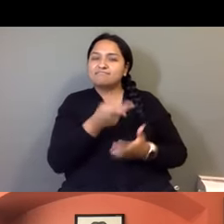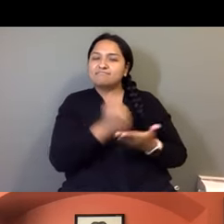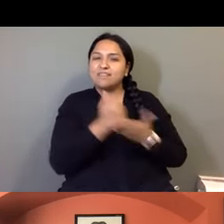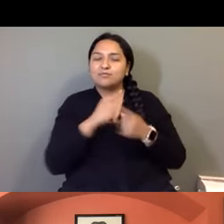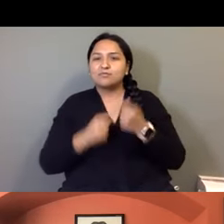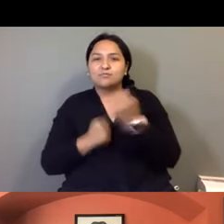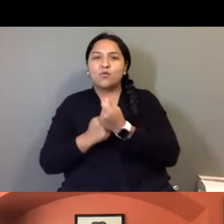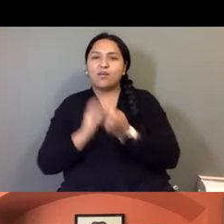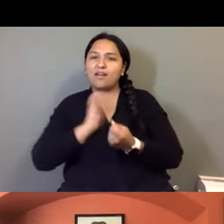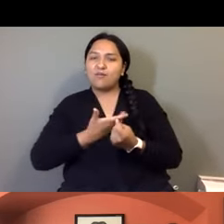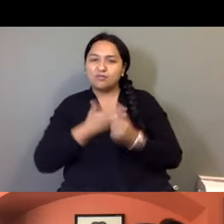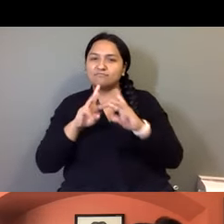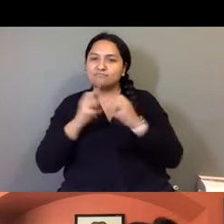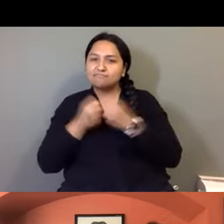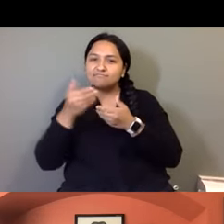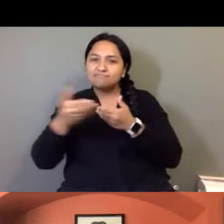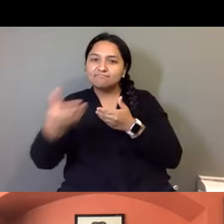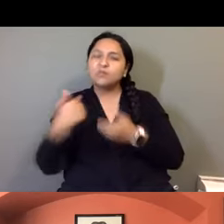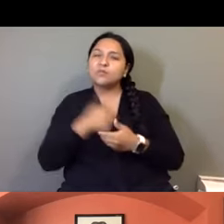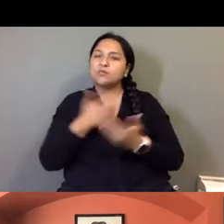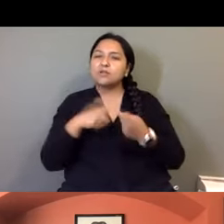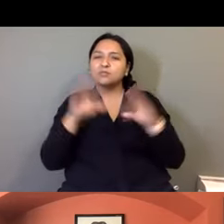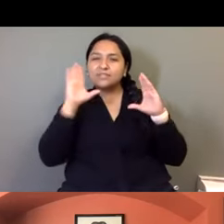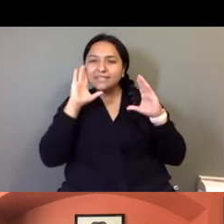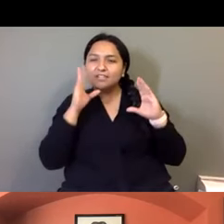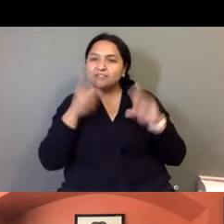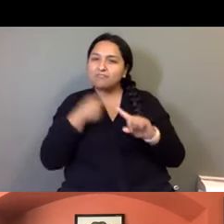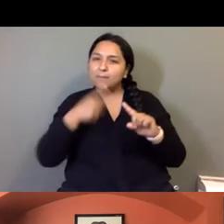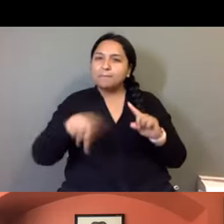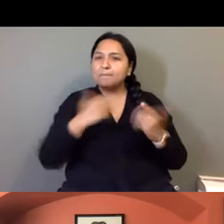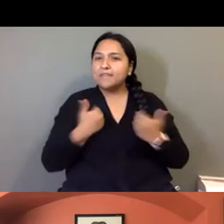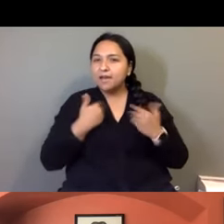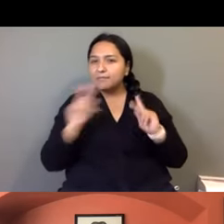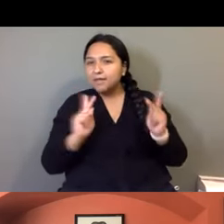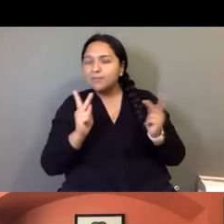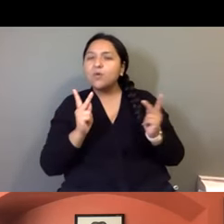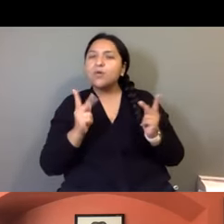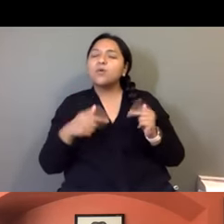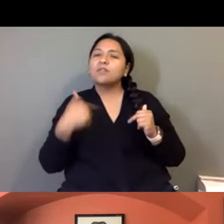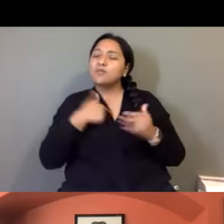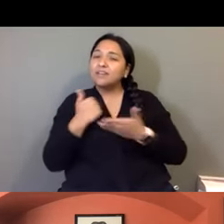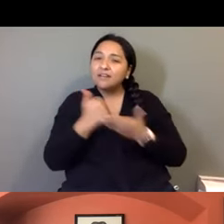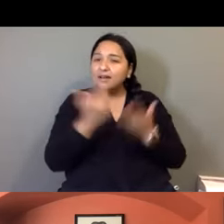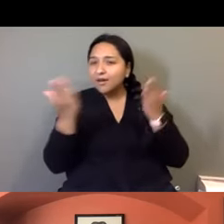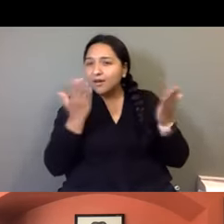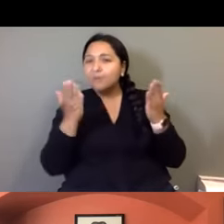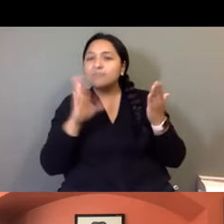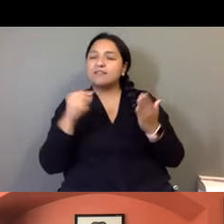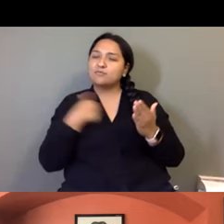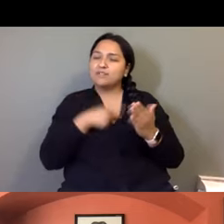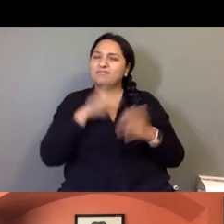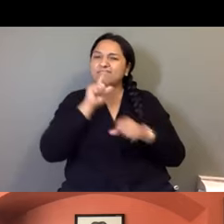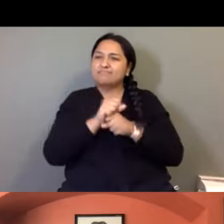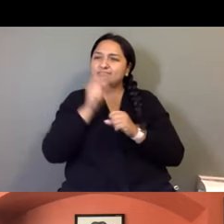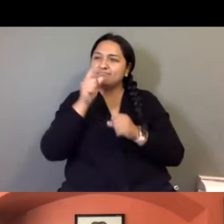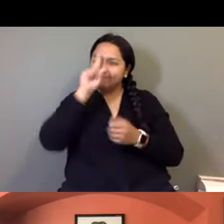to hear from the young people that we are working with, that we are serving, and that we deeply believe are our